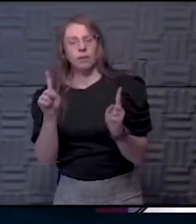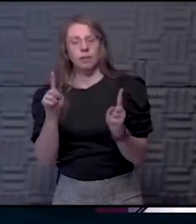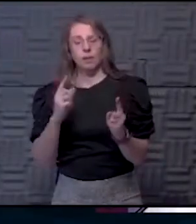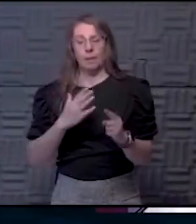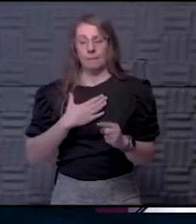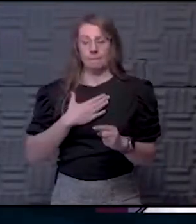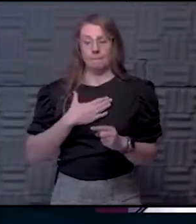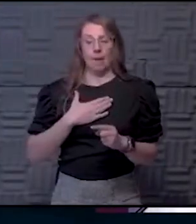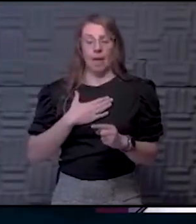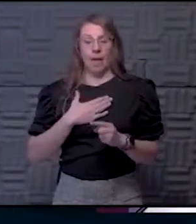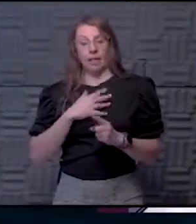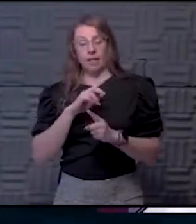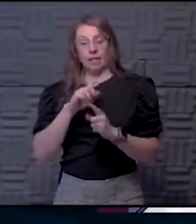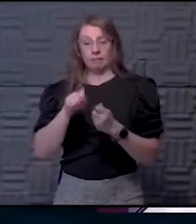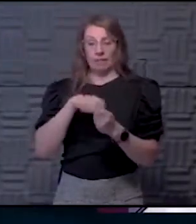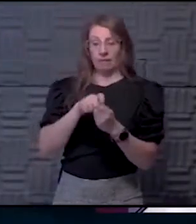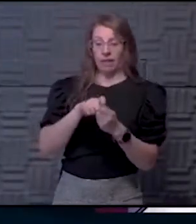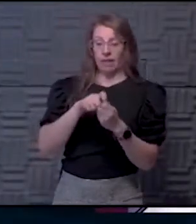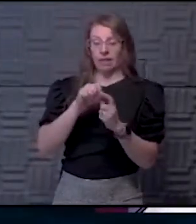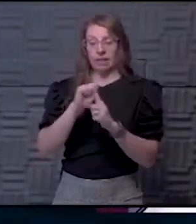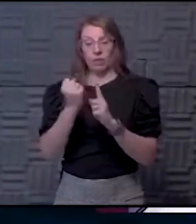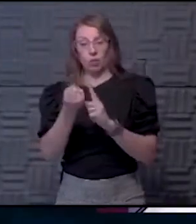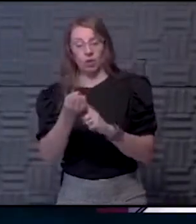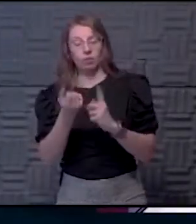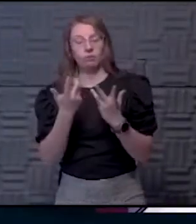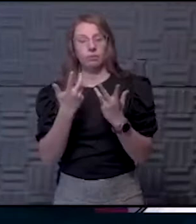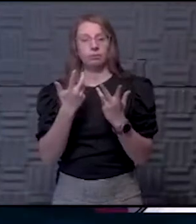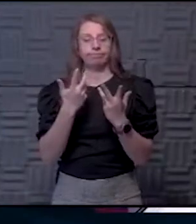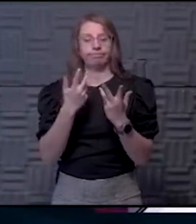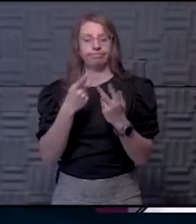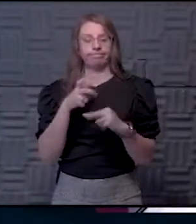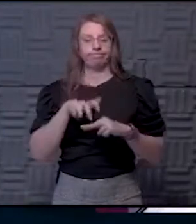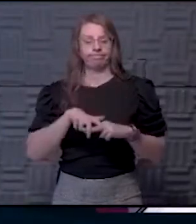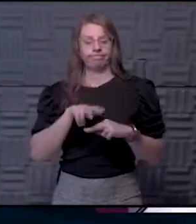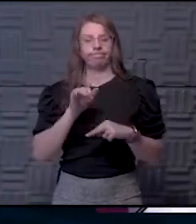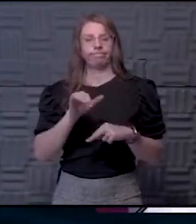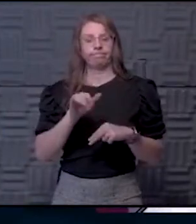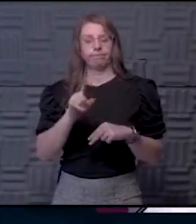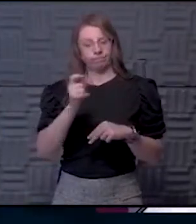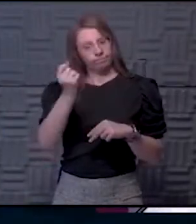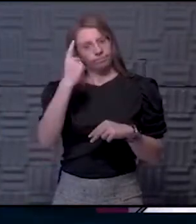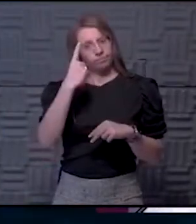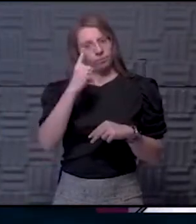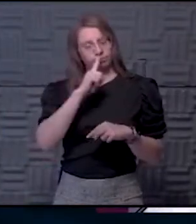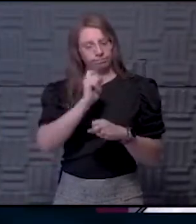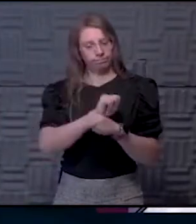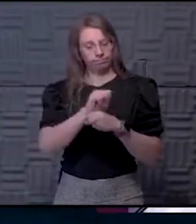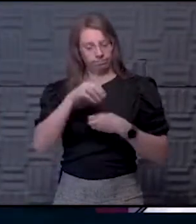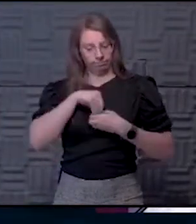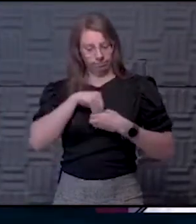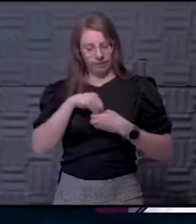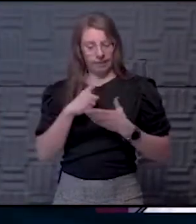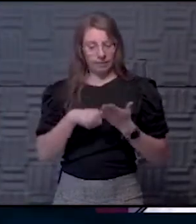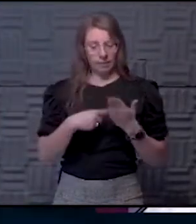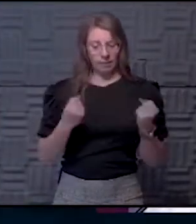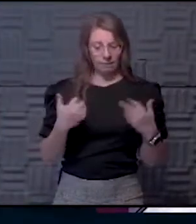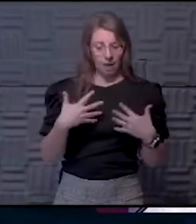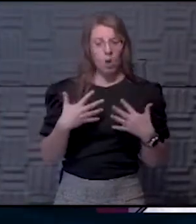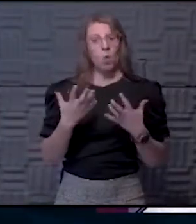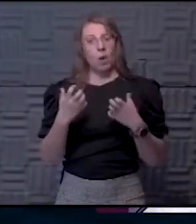particular situation, we do just have to take a moment and acknowledge that they come from a real place, sometimes fear, sometimes I